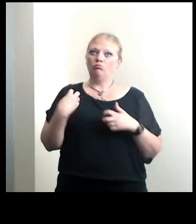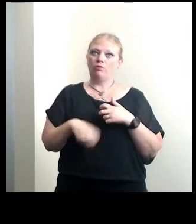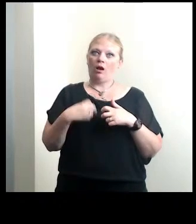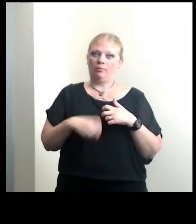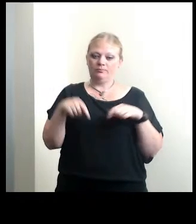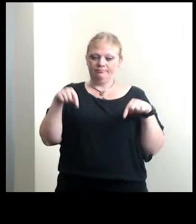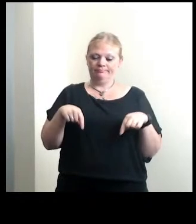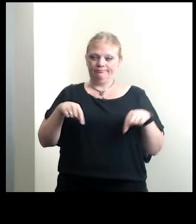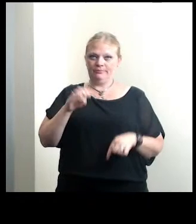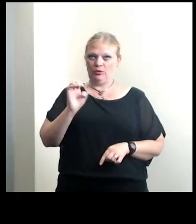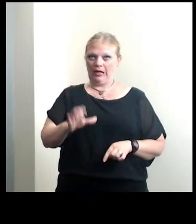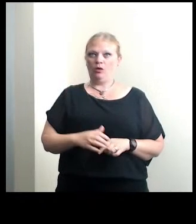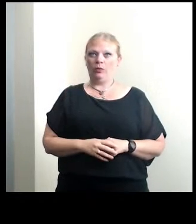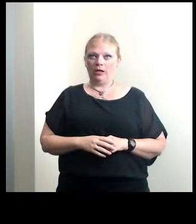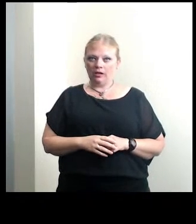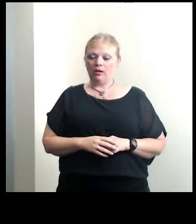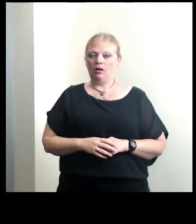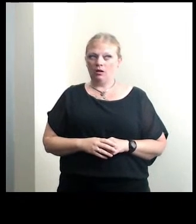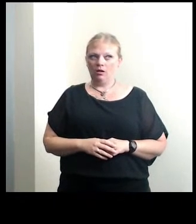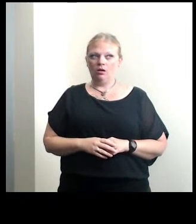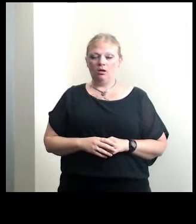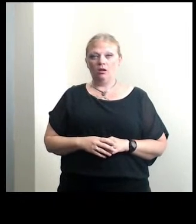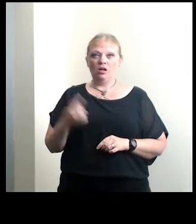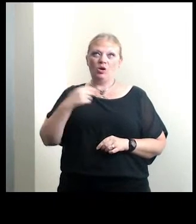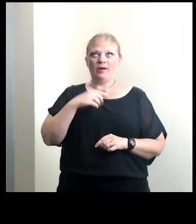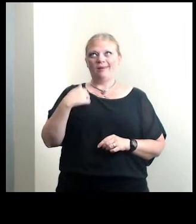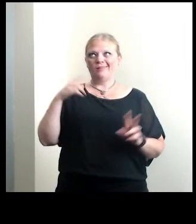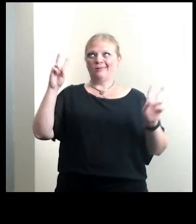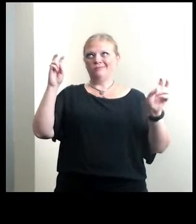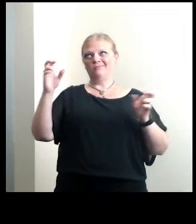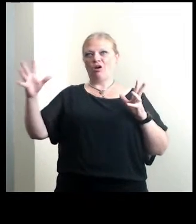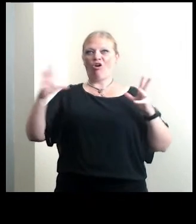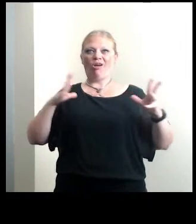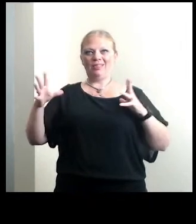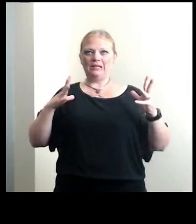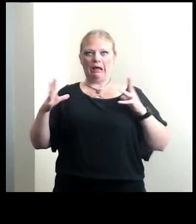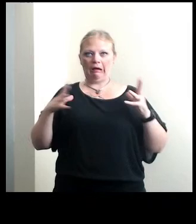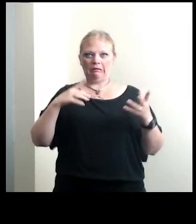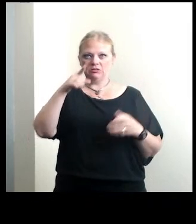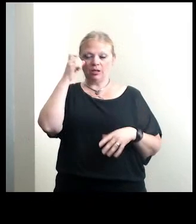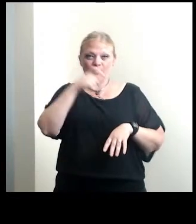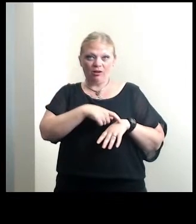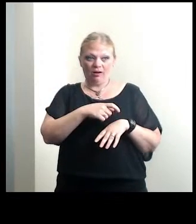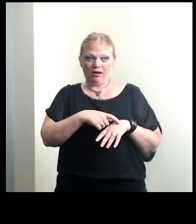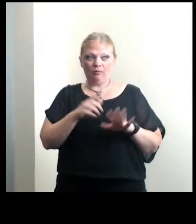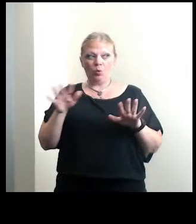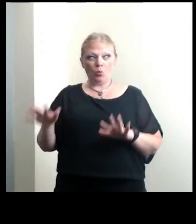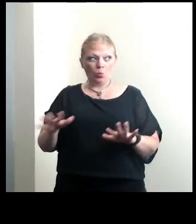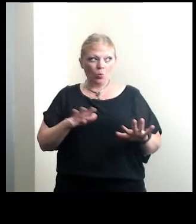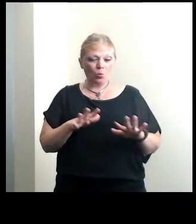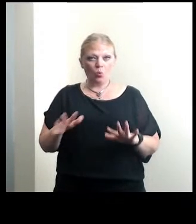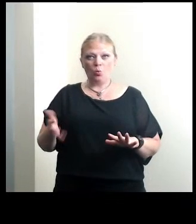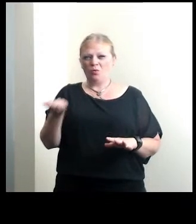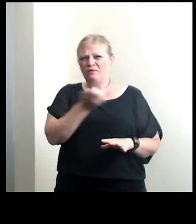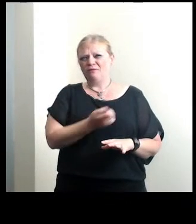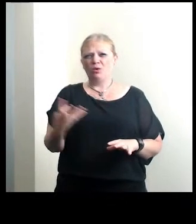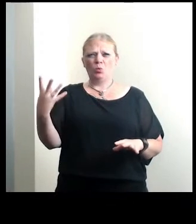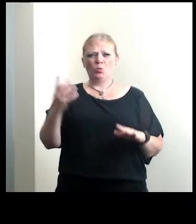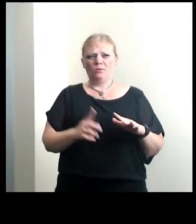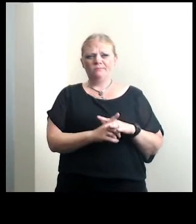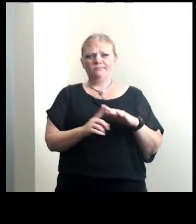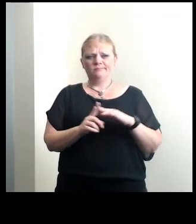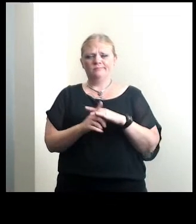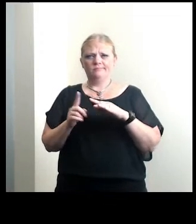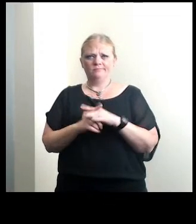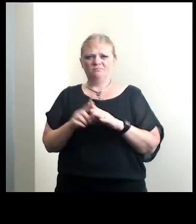Erie County. We had a great little holiday earlier in the summer where we were seeing very few cases, very